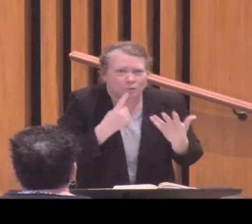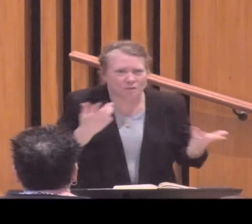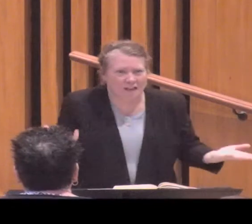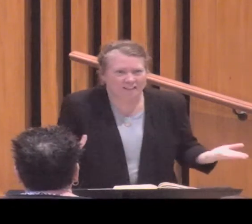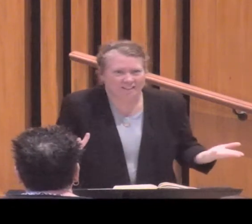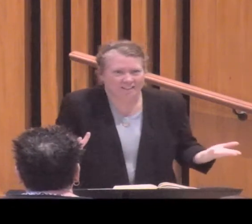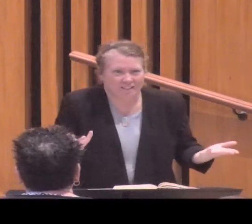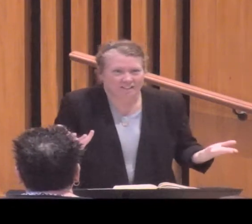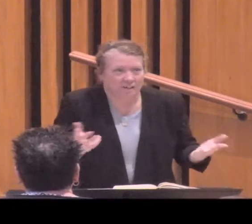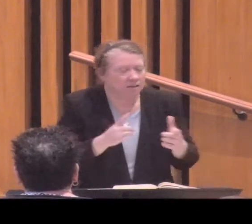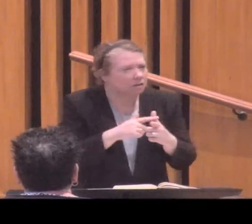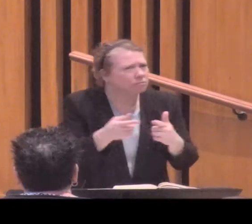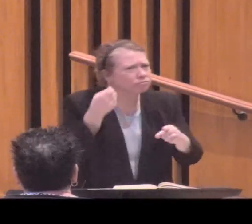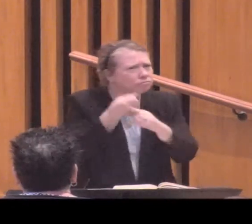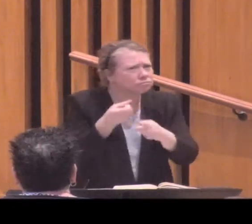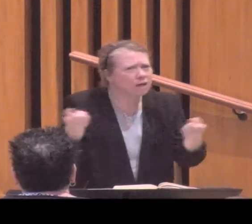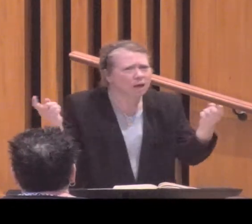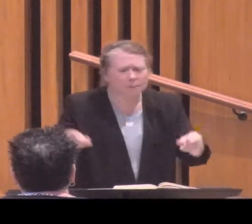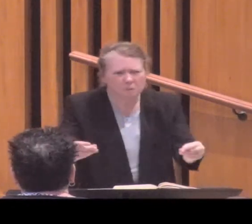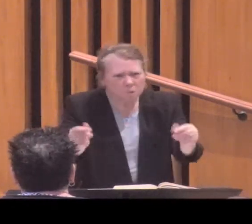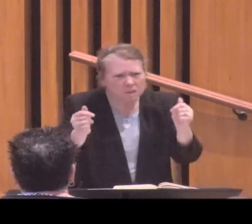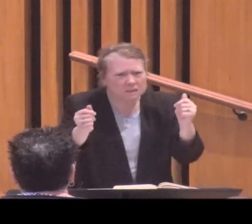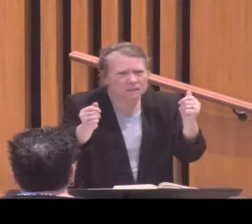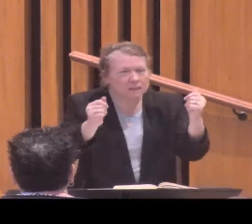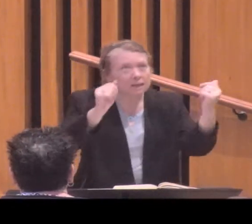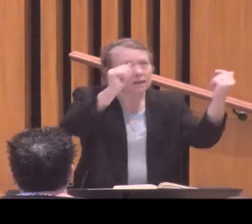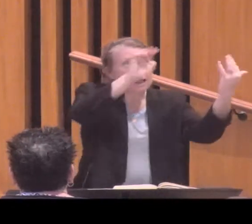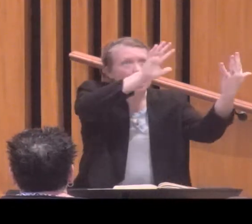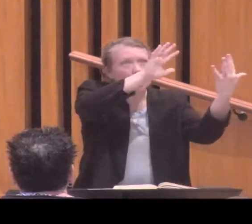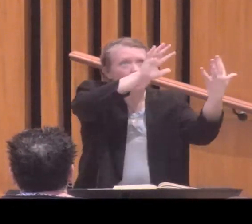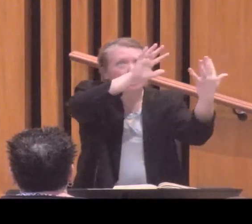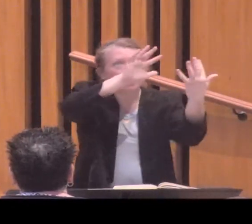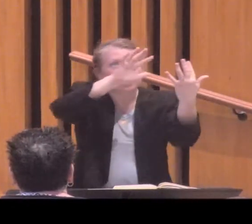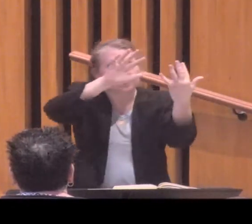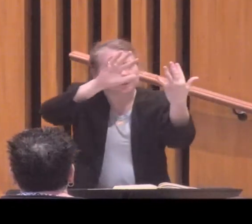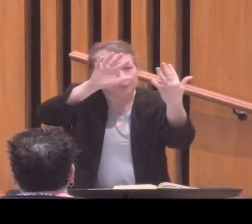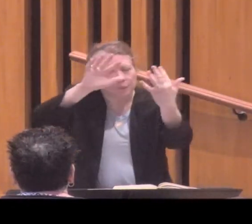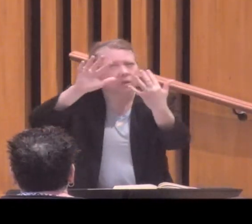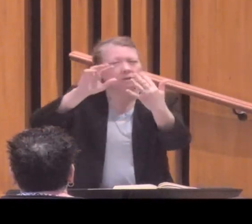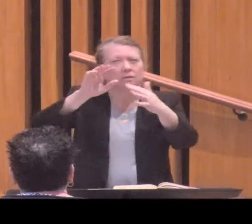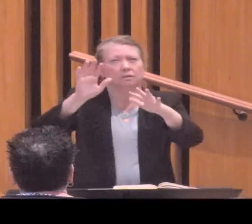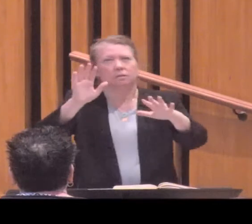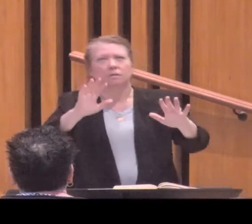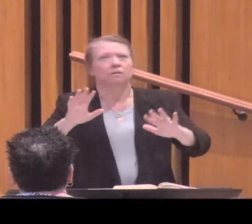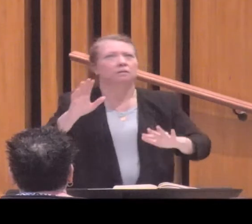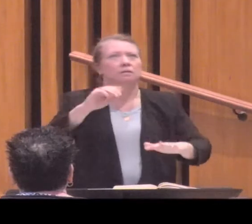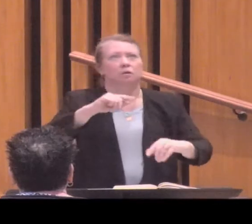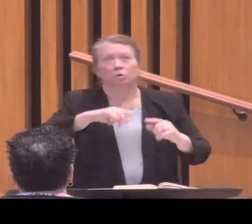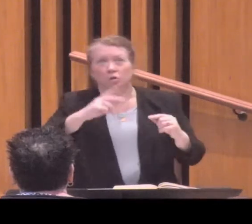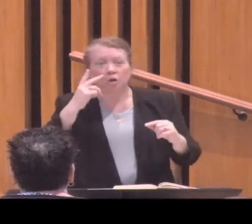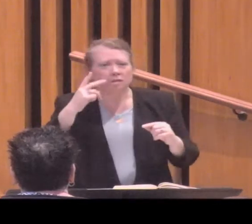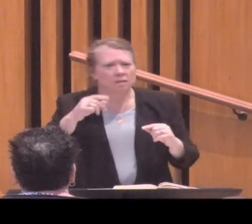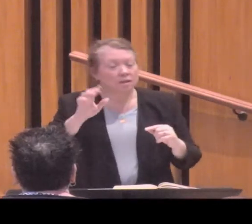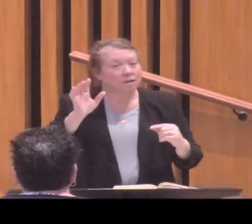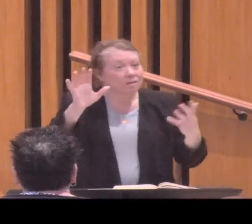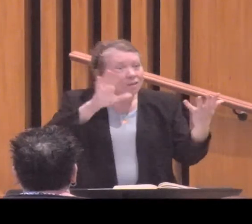Then a cloud came, casting a shadow over them. From the cloud came a